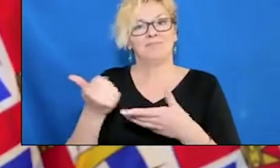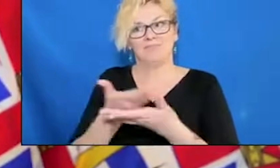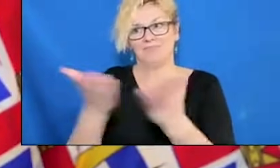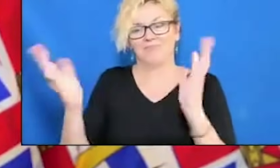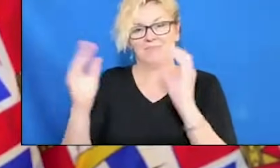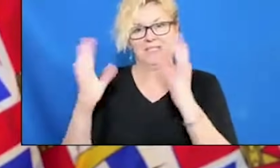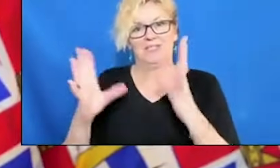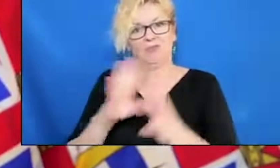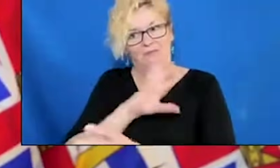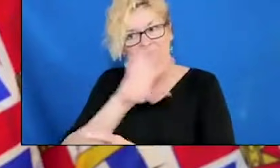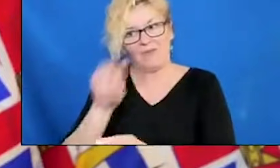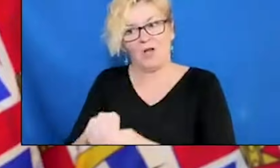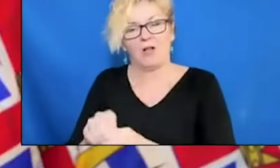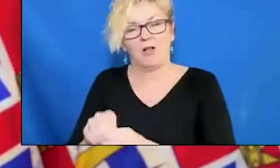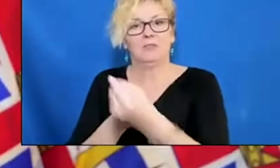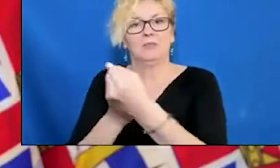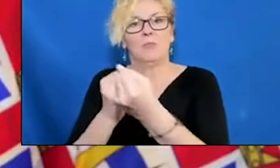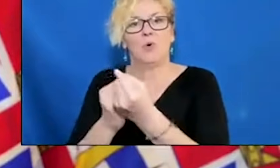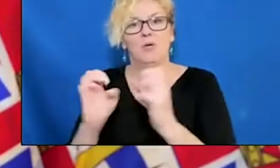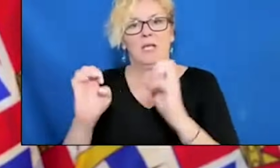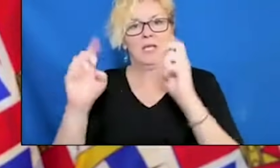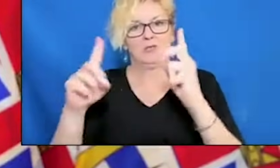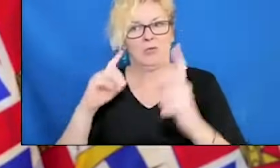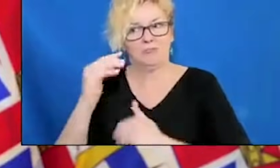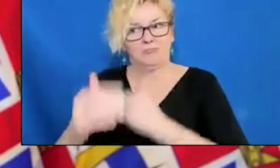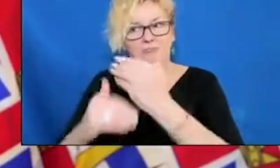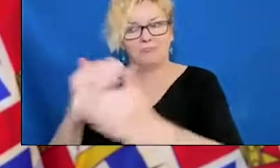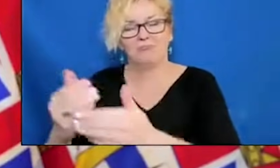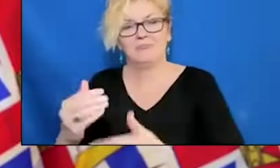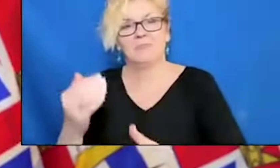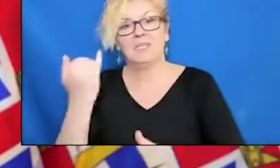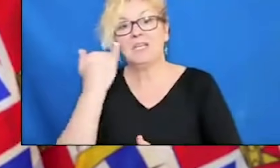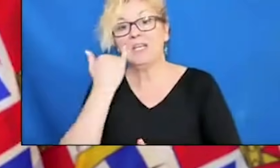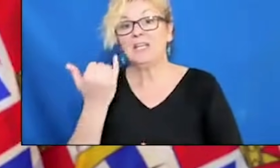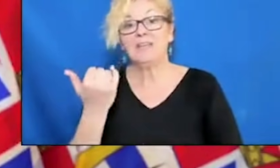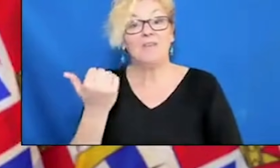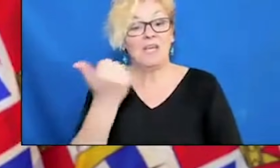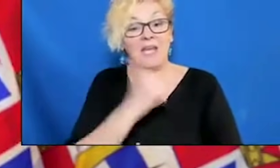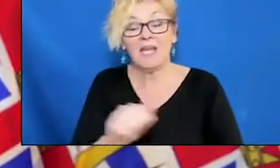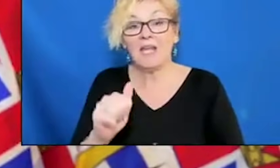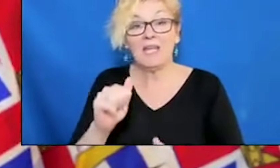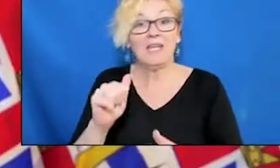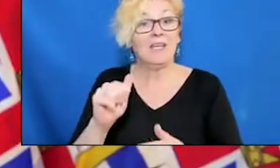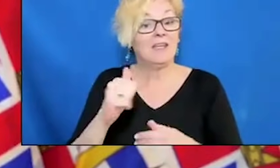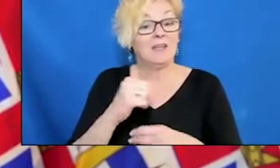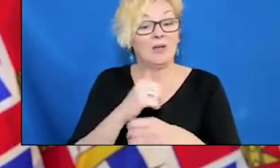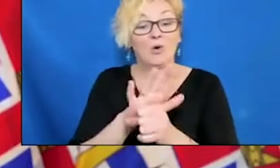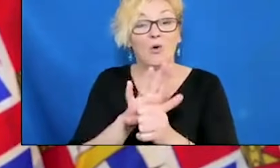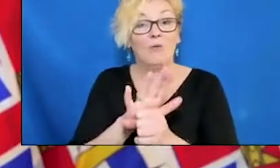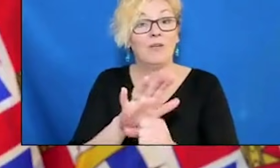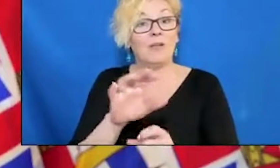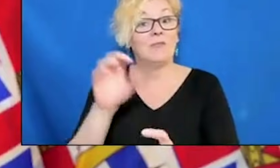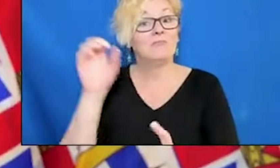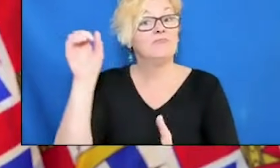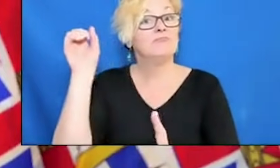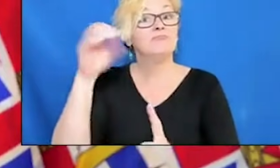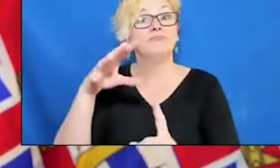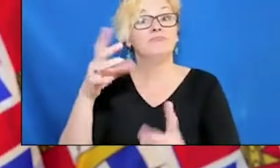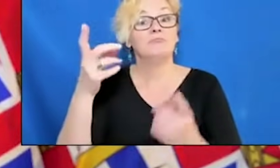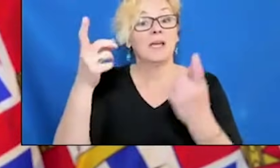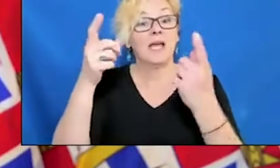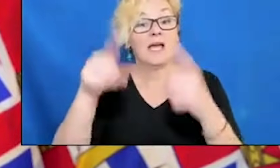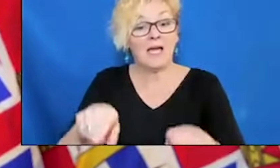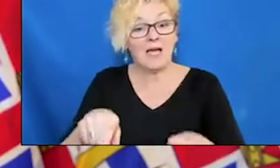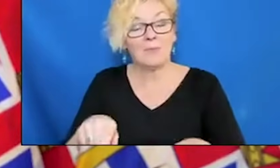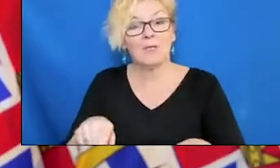they play in supporting the education system and how disruptive it is when we have exposure events given the high rates of transmission in